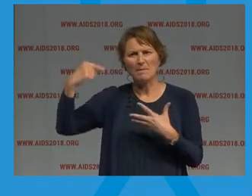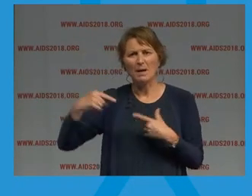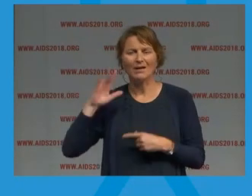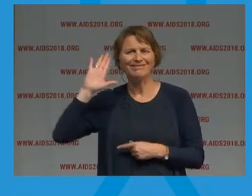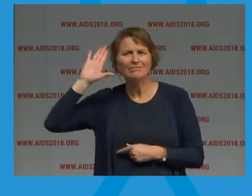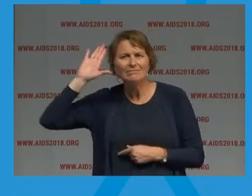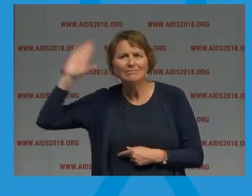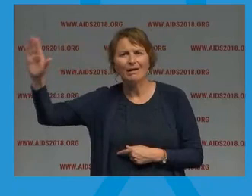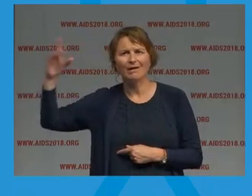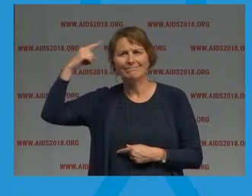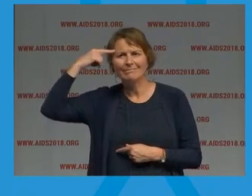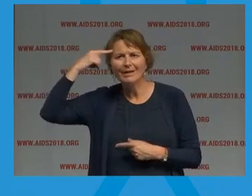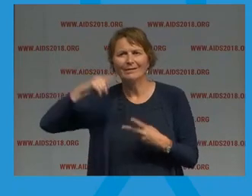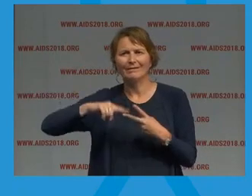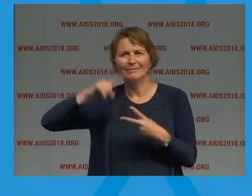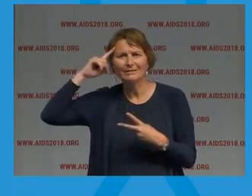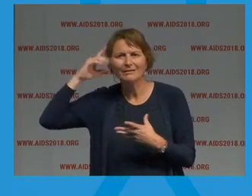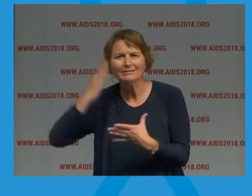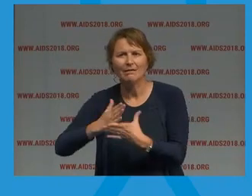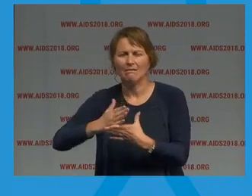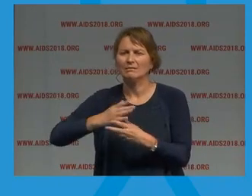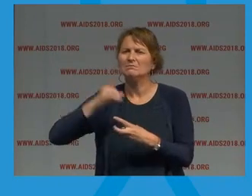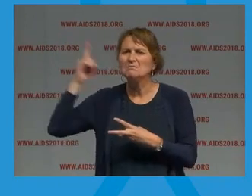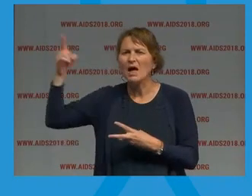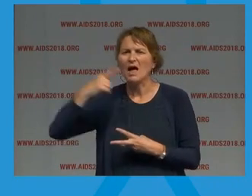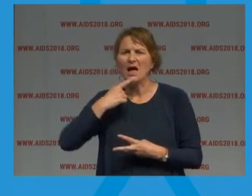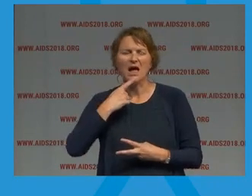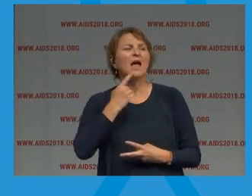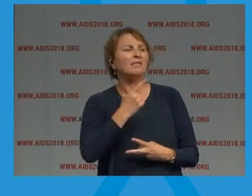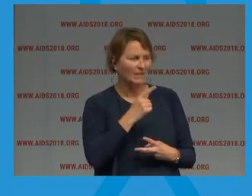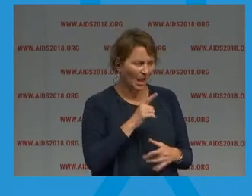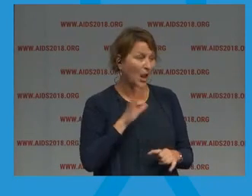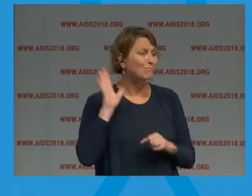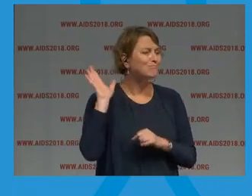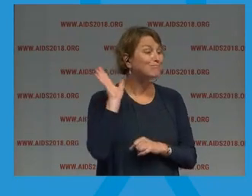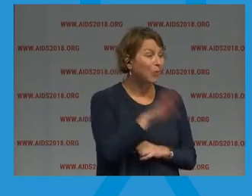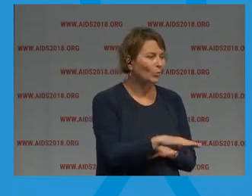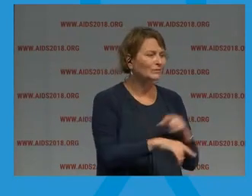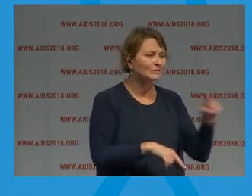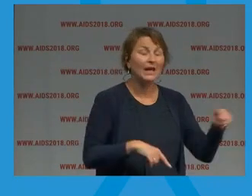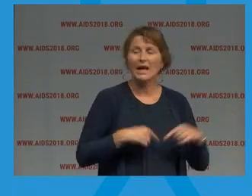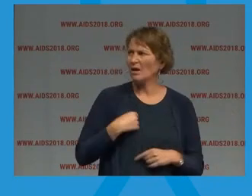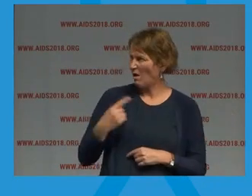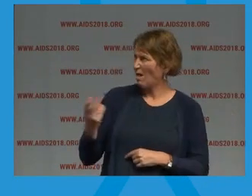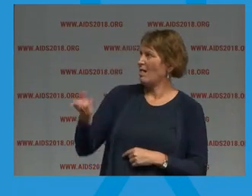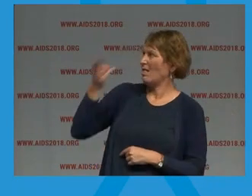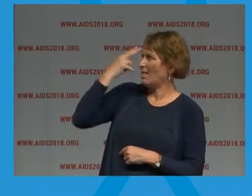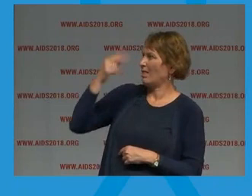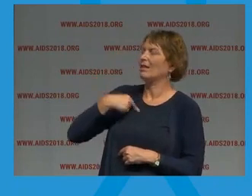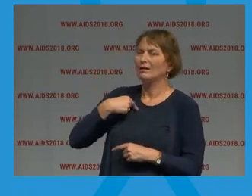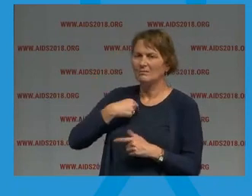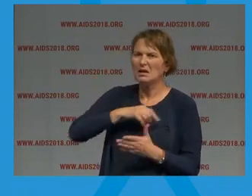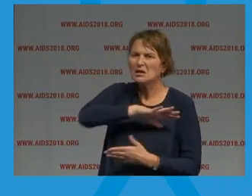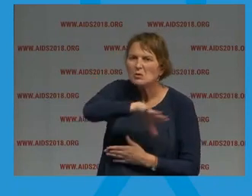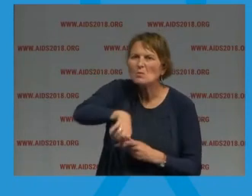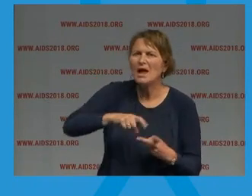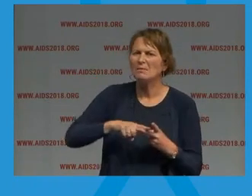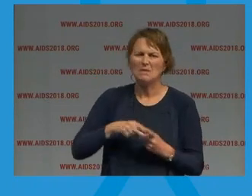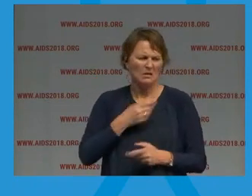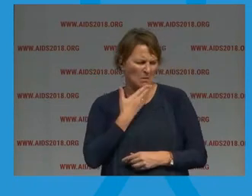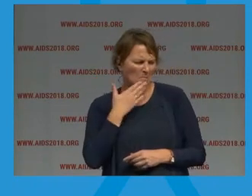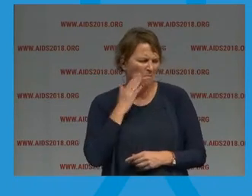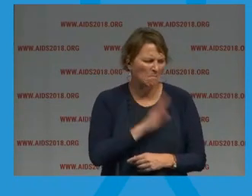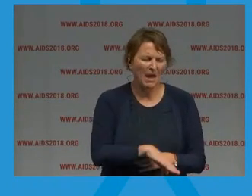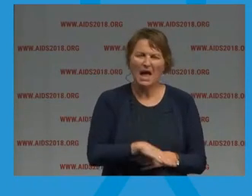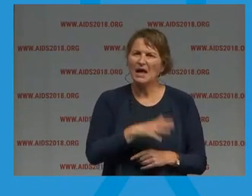own decisions, and put it in forward and say they're criminalizing us because we are bad mothers. We are not bad mothers. We